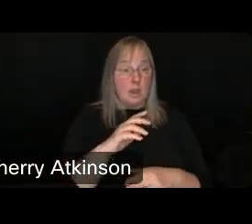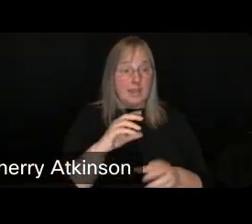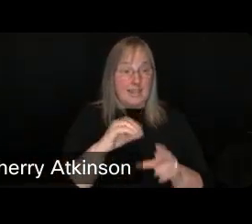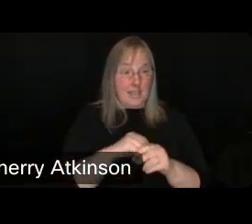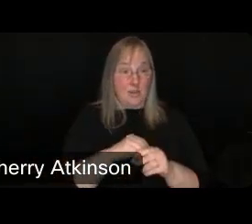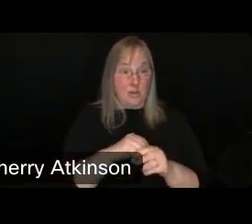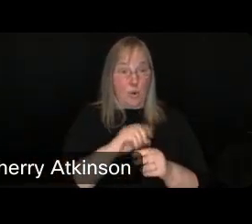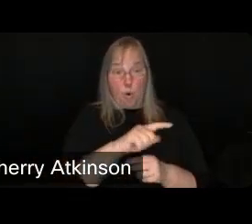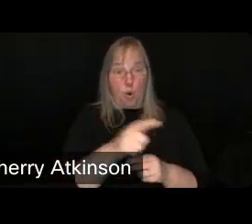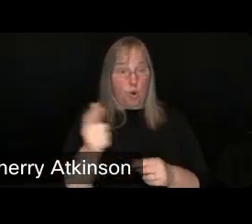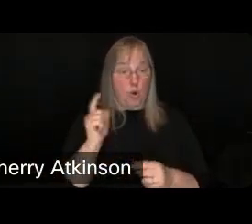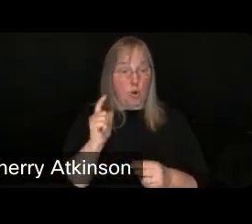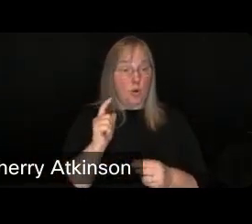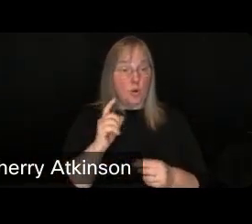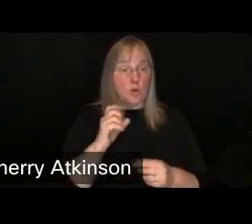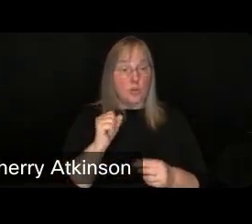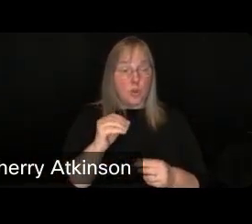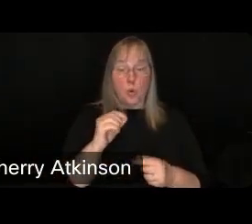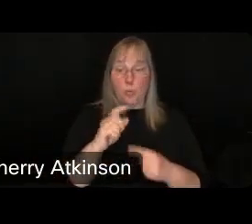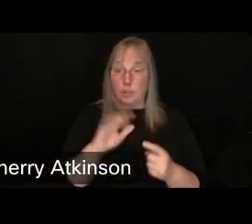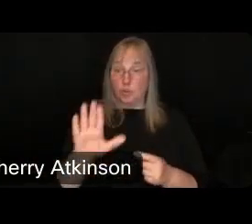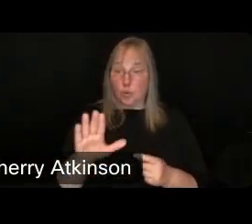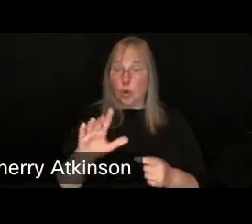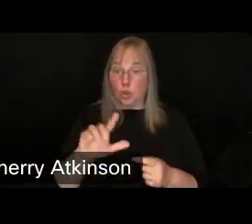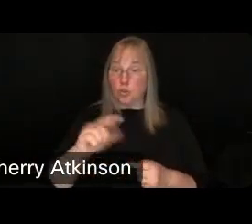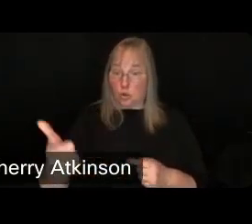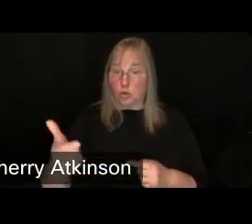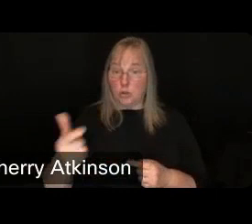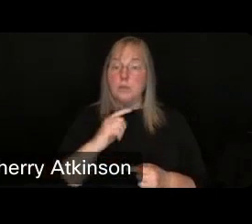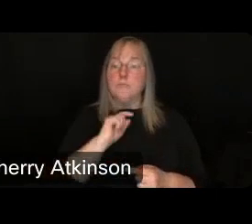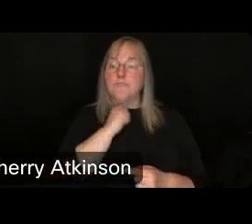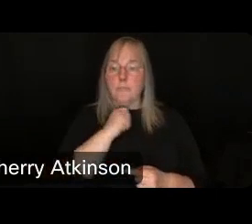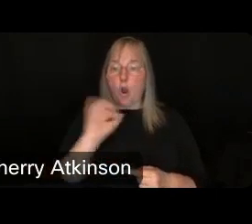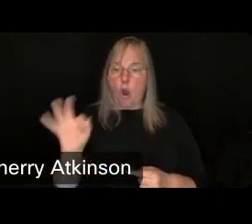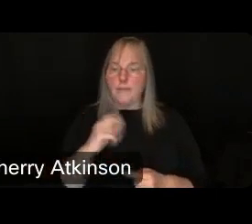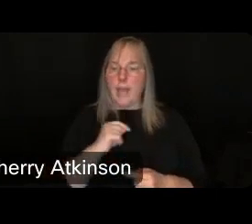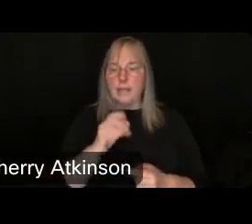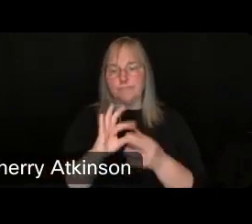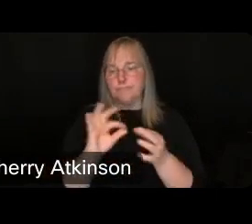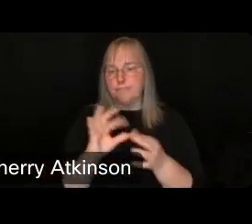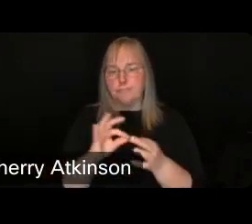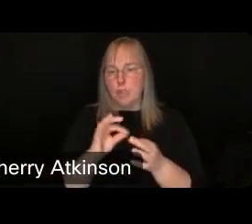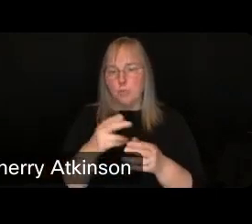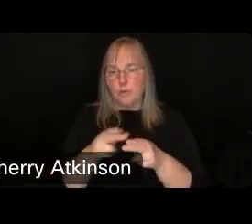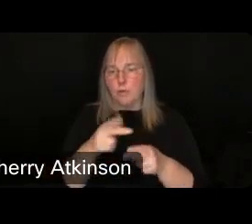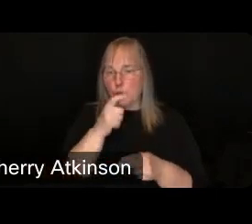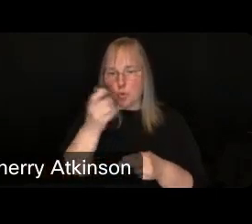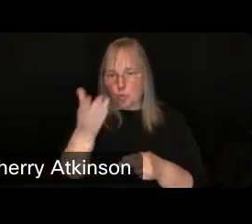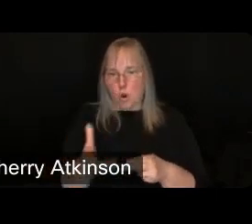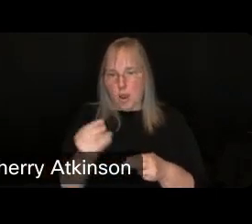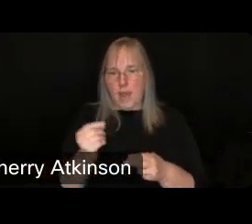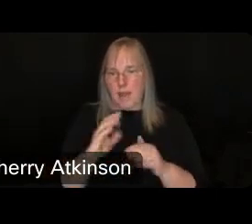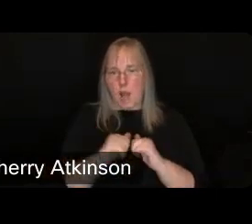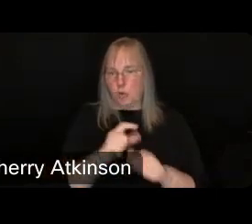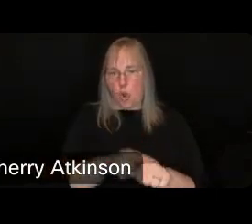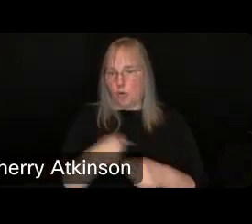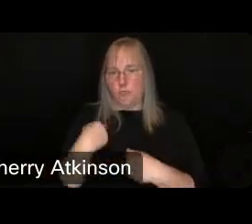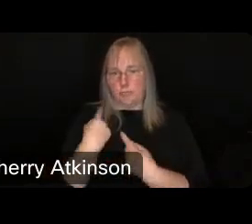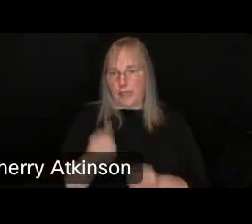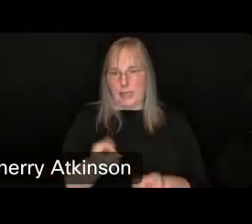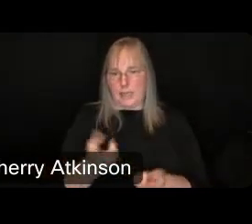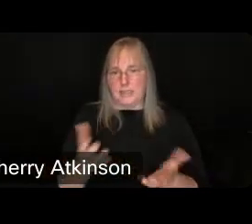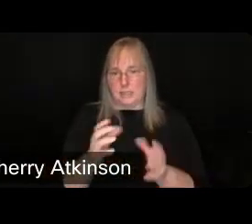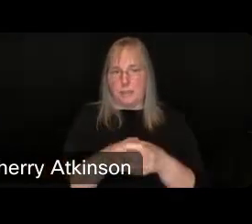it's your turn, can you just unmute yourself and then just talk briefly who you are and how long you have been in the committee, etc. So starting